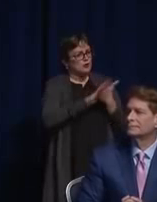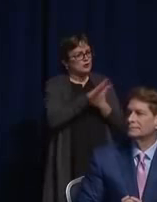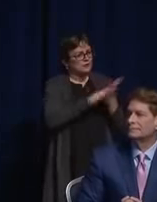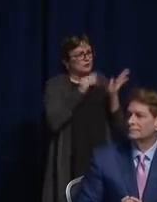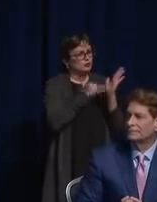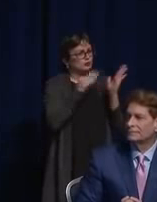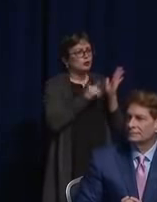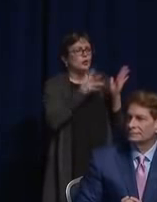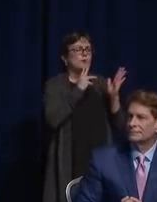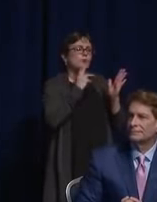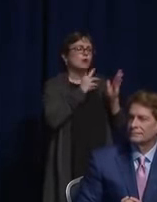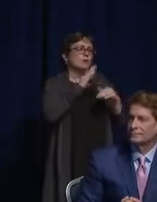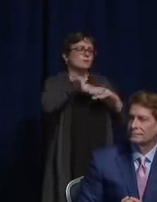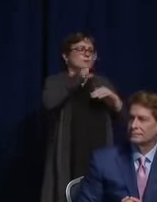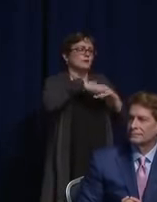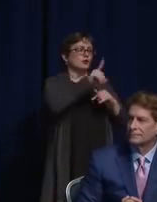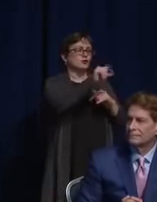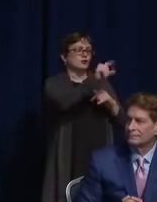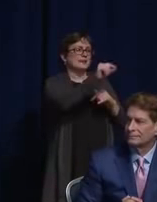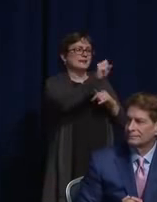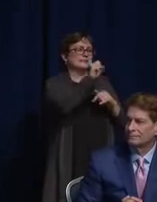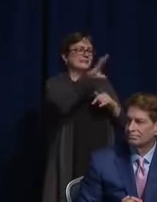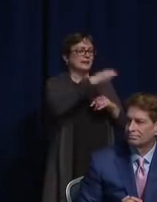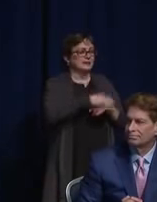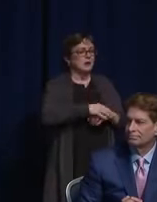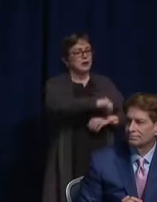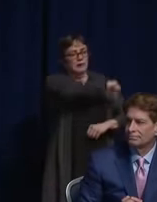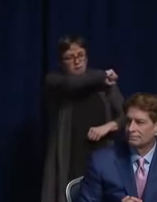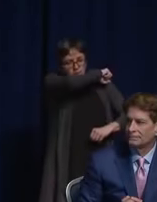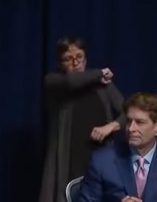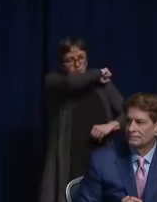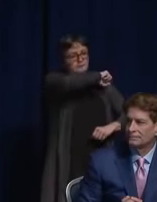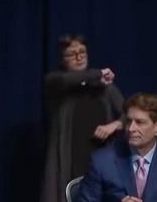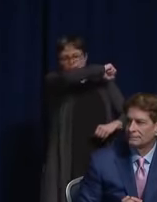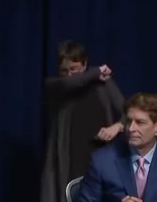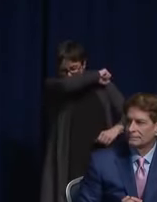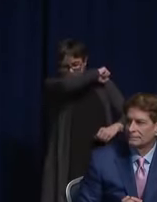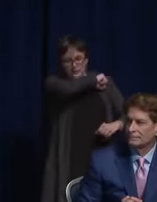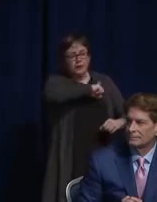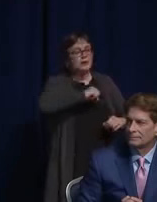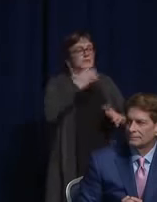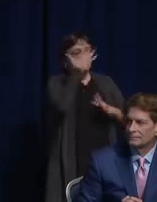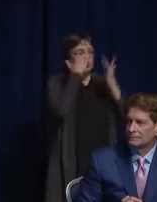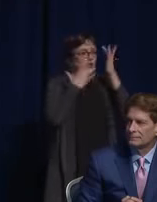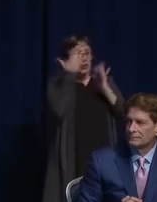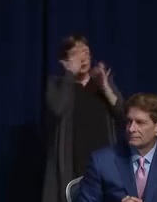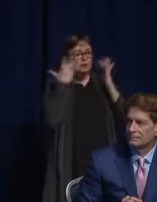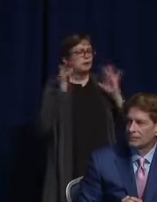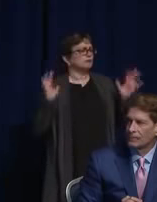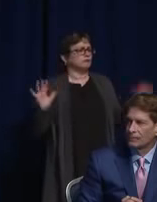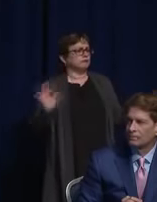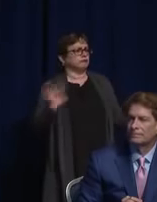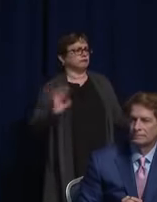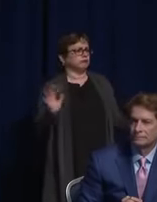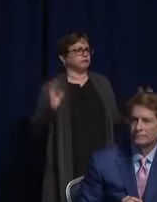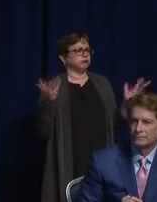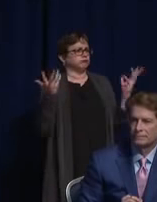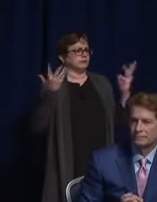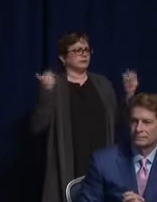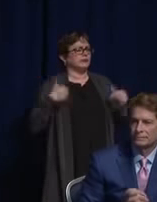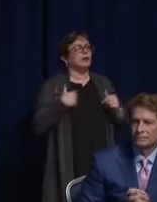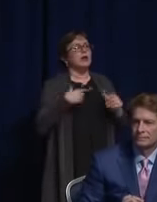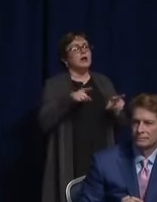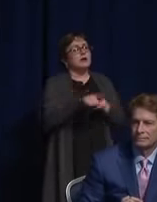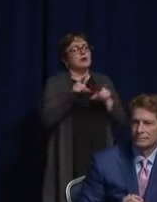water, coughing or sneezing into your sleeve. Don't touch your face. If you don't feel well, stay home. Frankly, we want everybody staying home at this